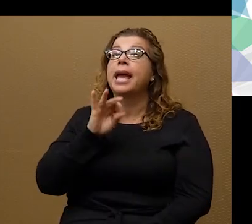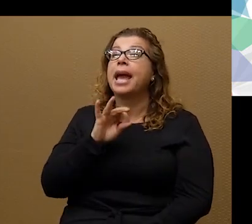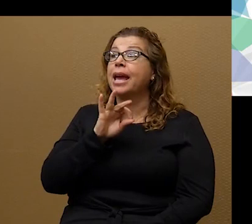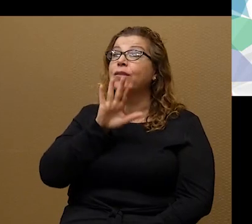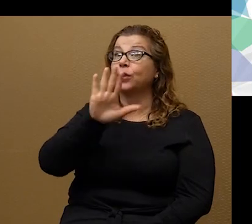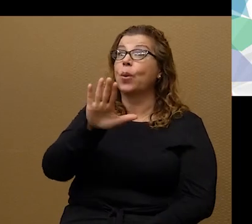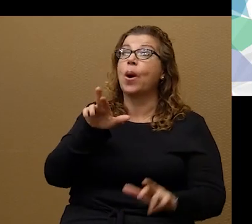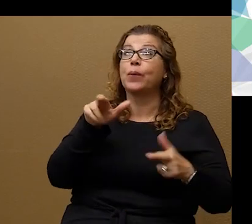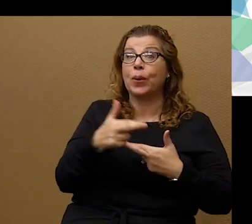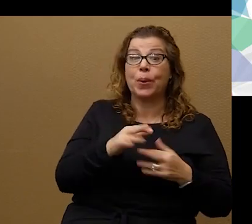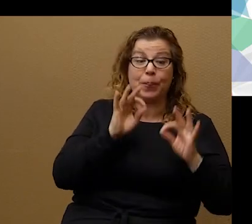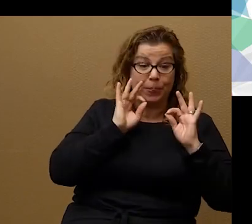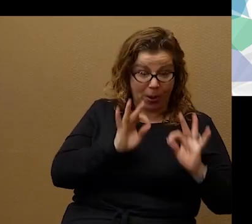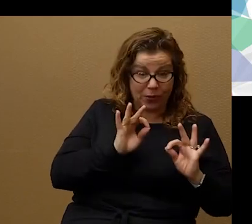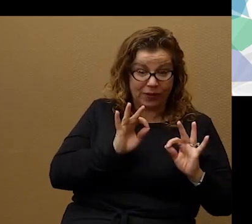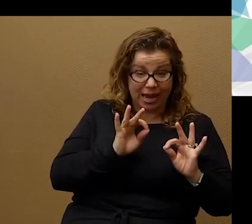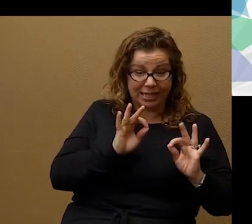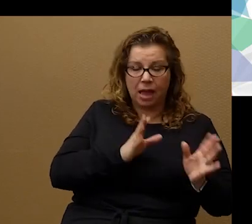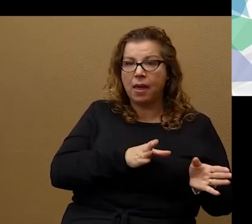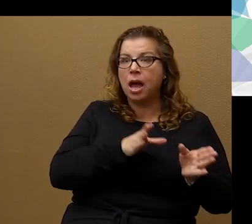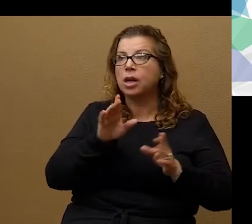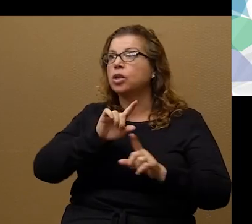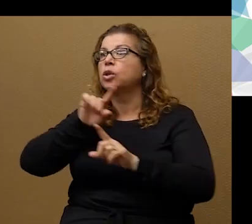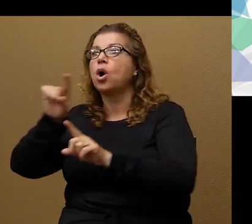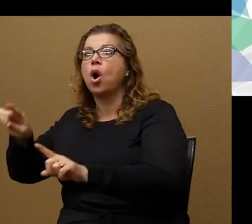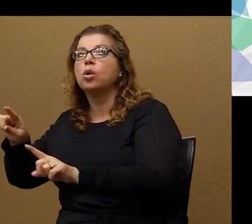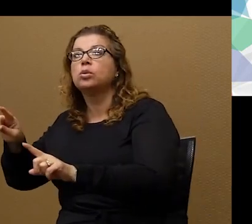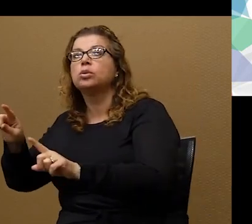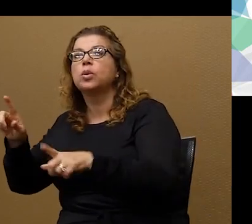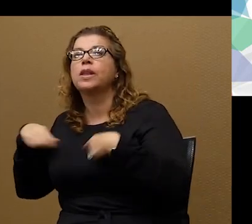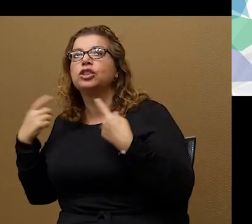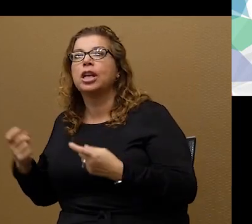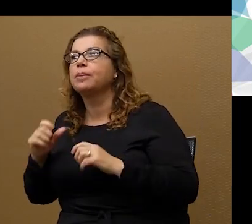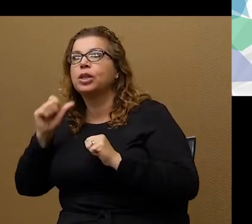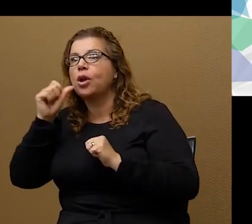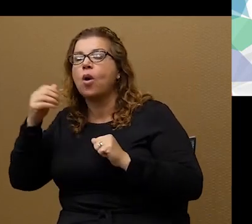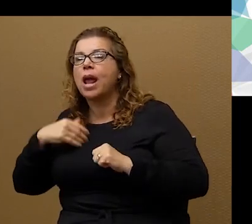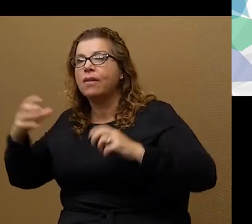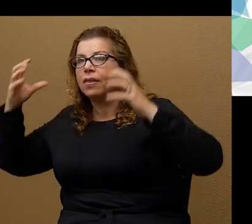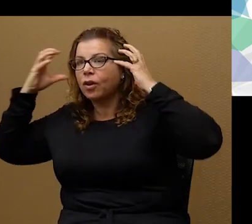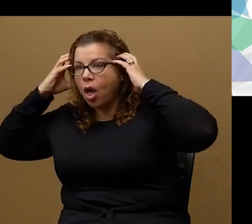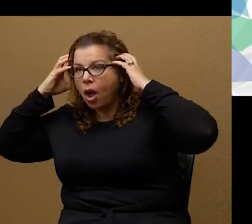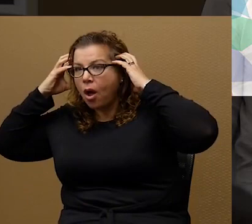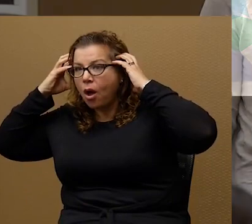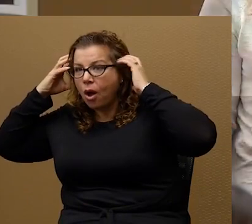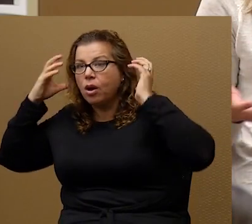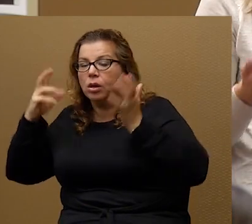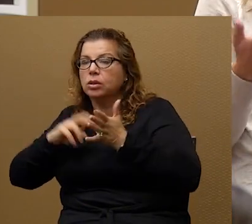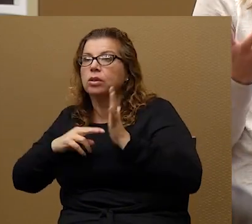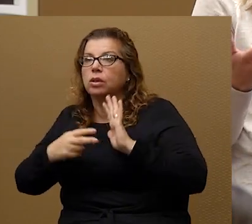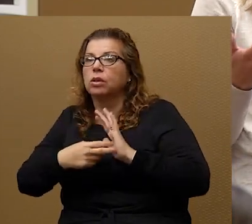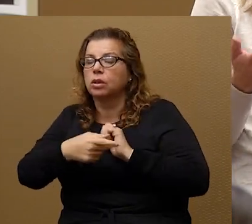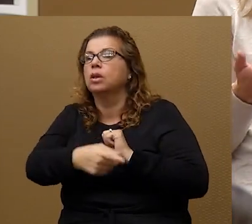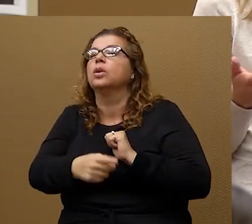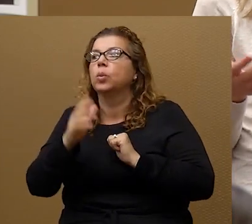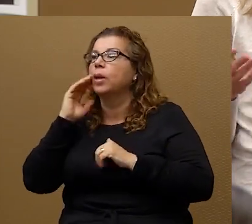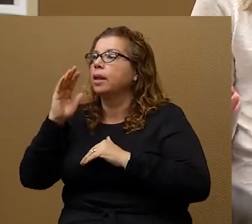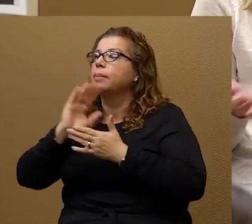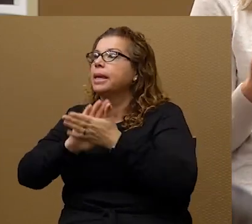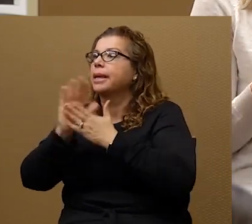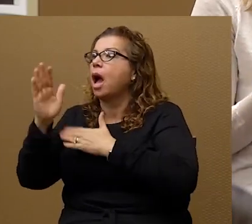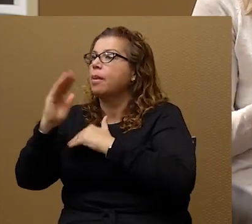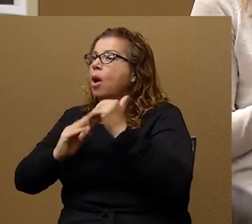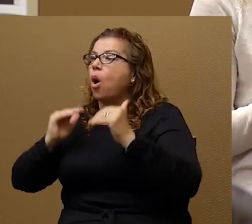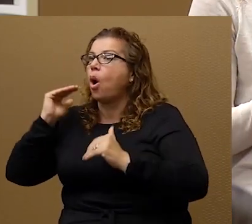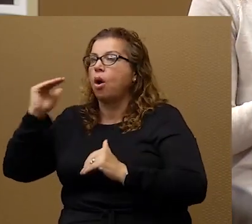sudden you go to the gym and now you don't have those noise canceling headphones, chances are they're going to become overwhelmed